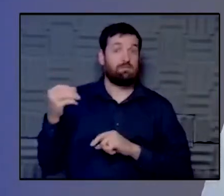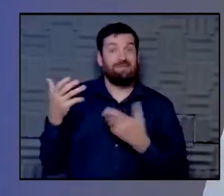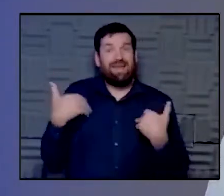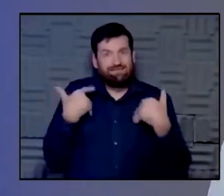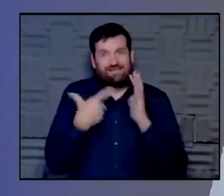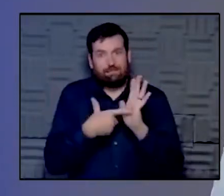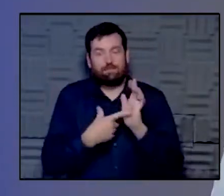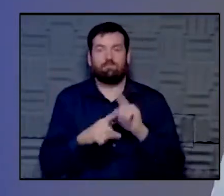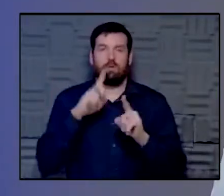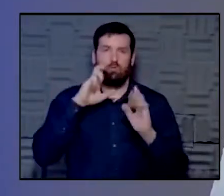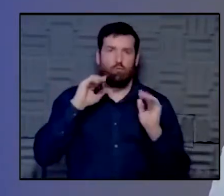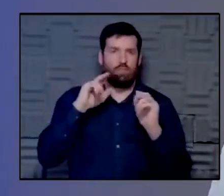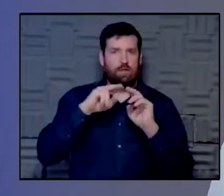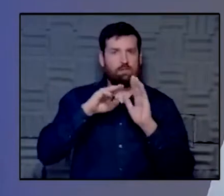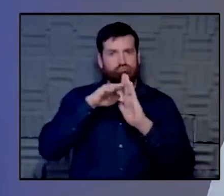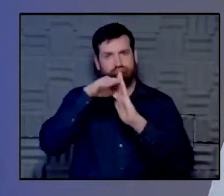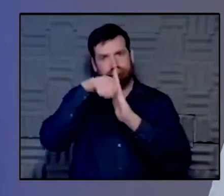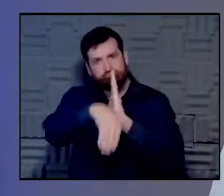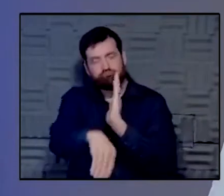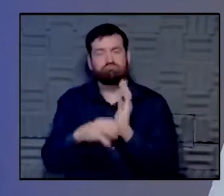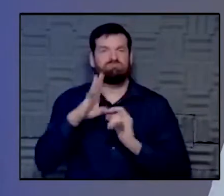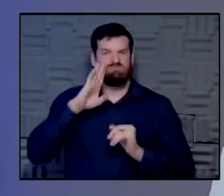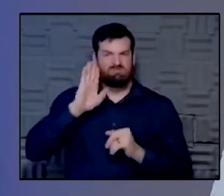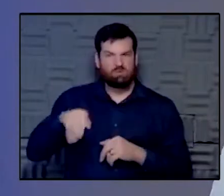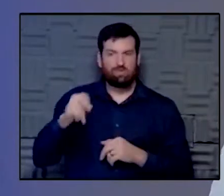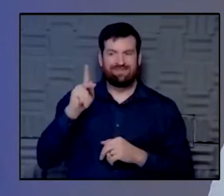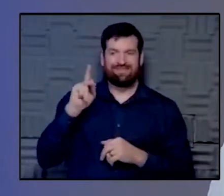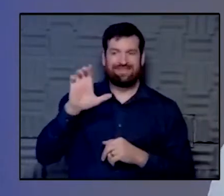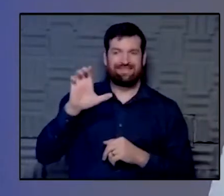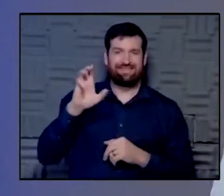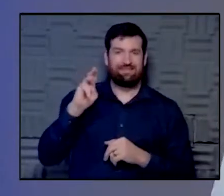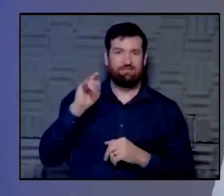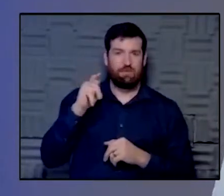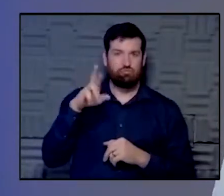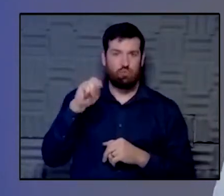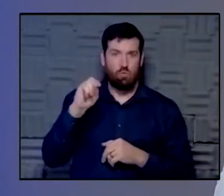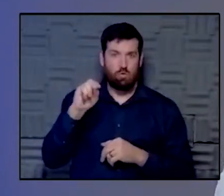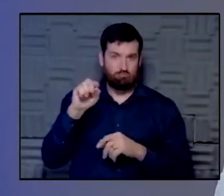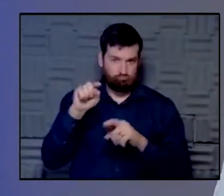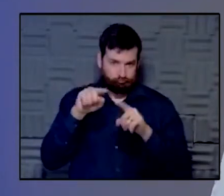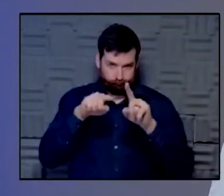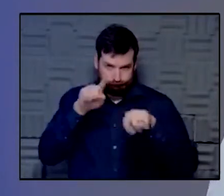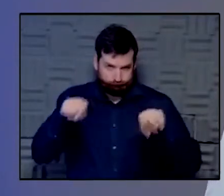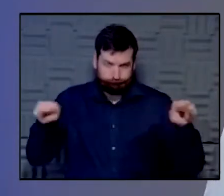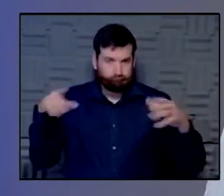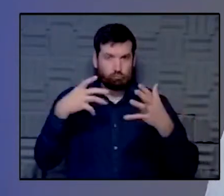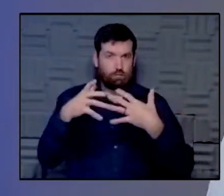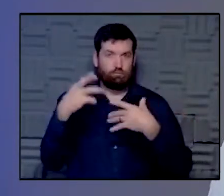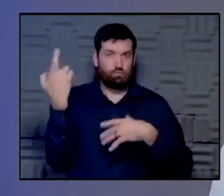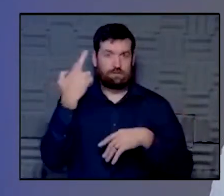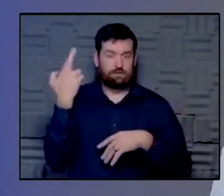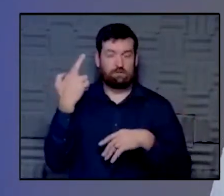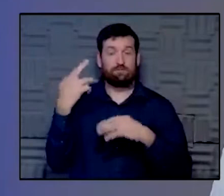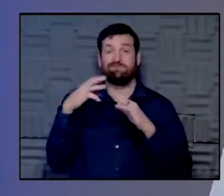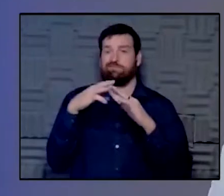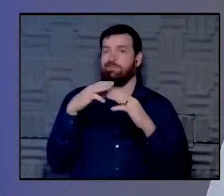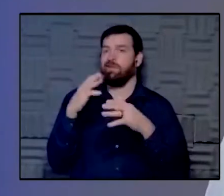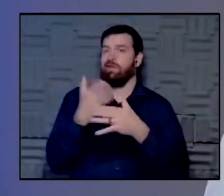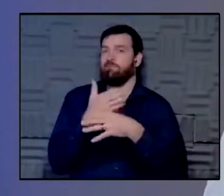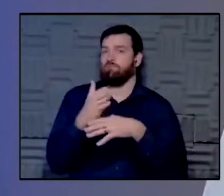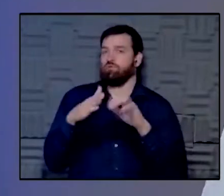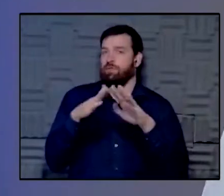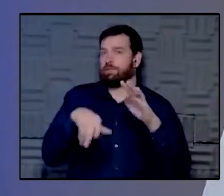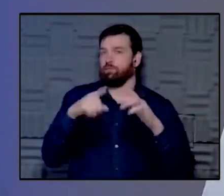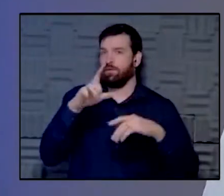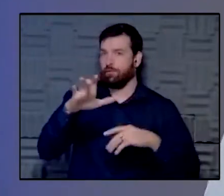hopefully those numbers can keep going down. We know in the Kansas City metro area, for one reason or another, the daily average is below 100,